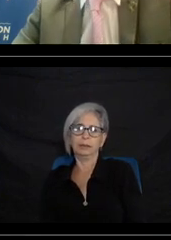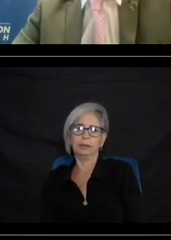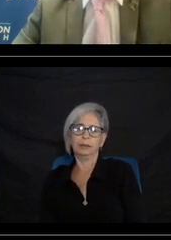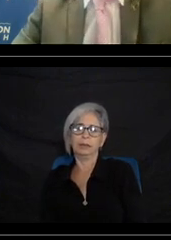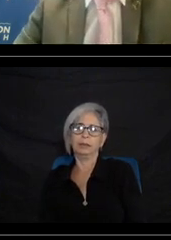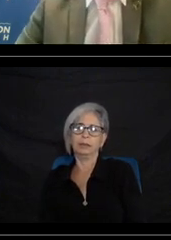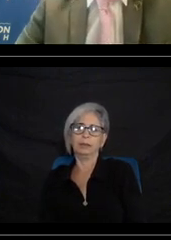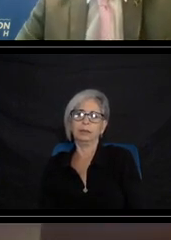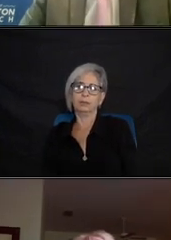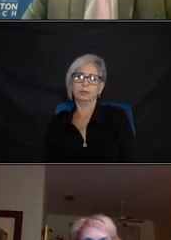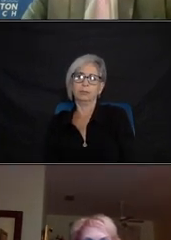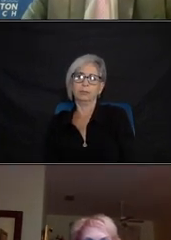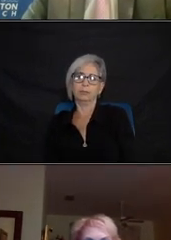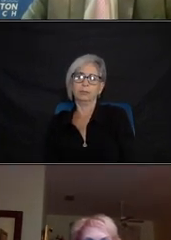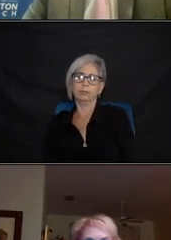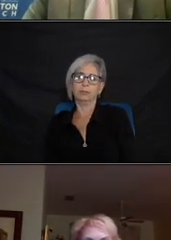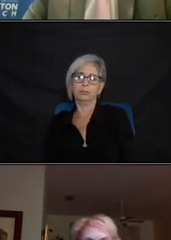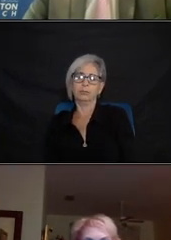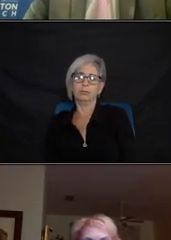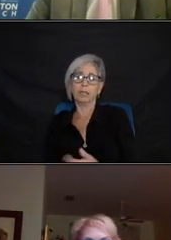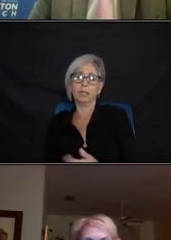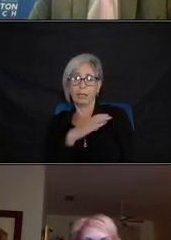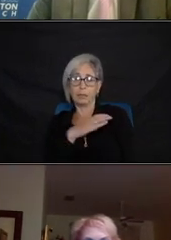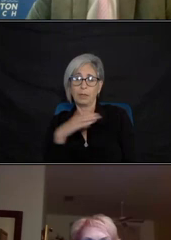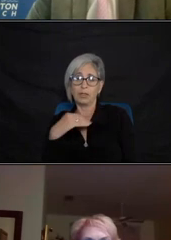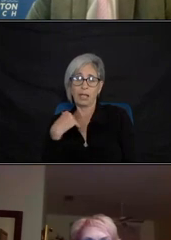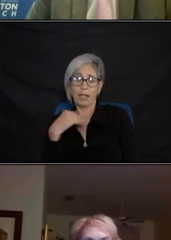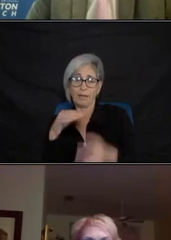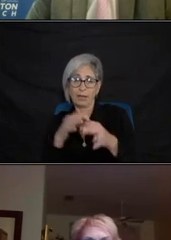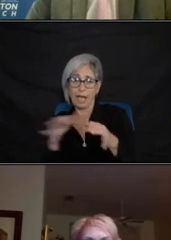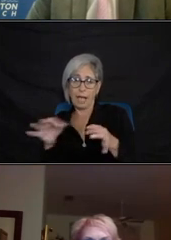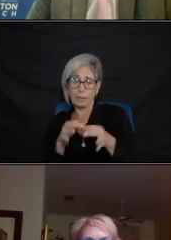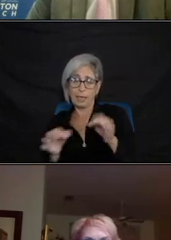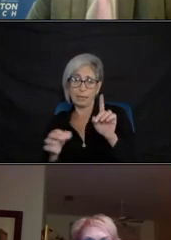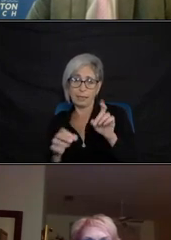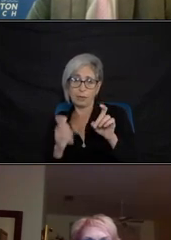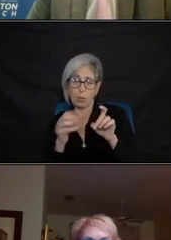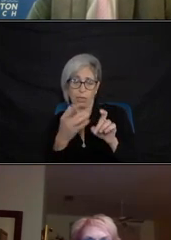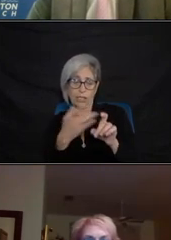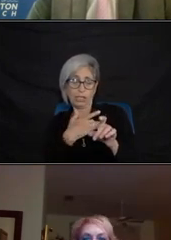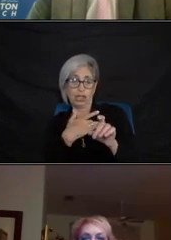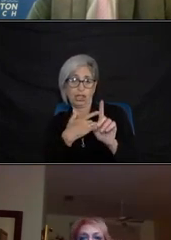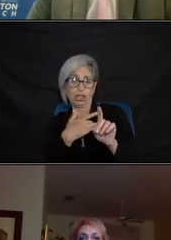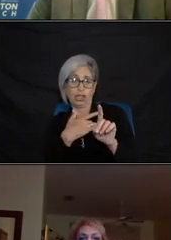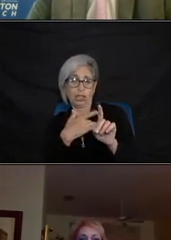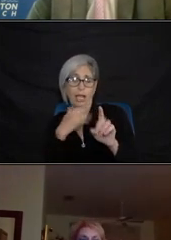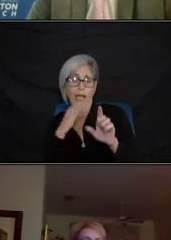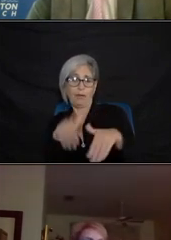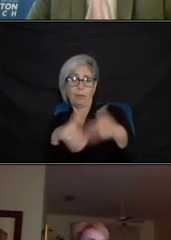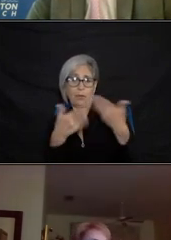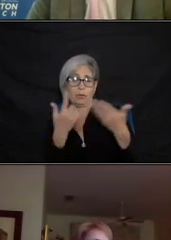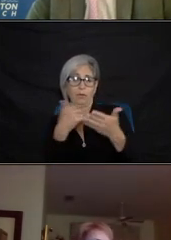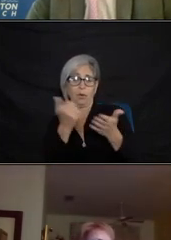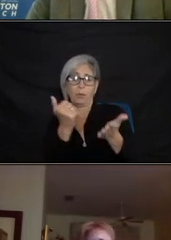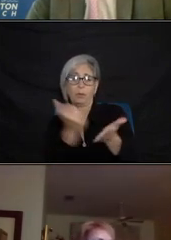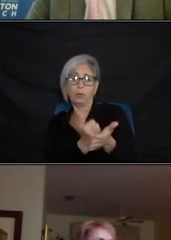And so if the commission has any more comments or concerns, may I have a motion to approve?